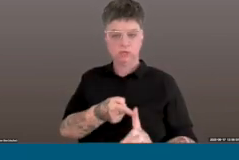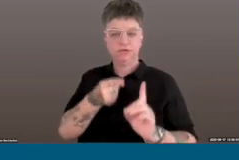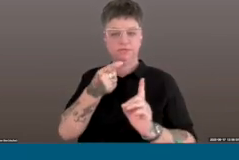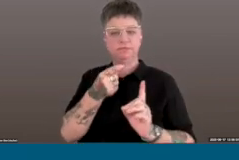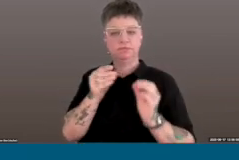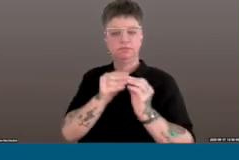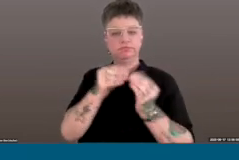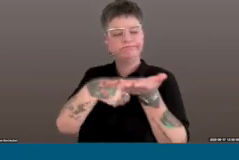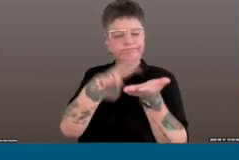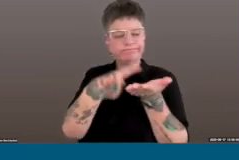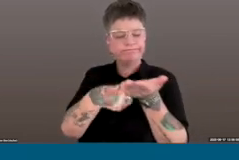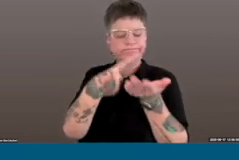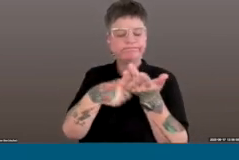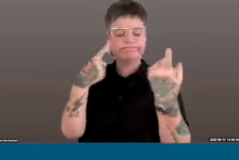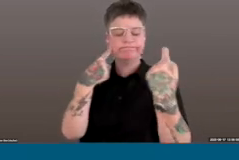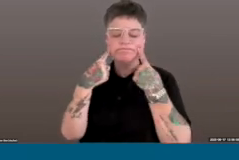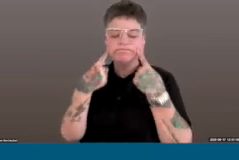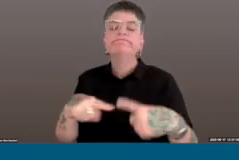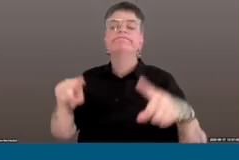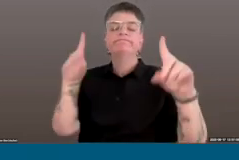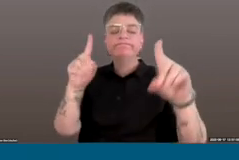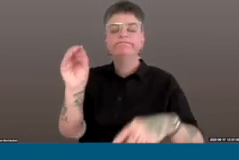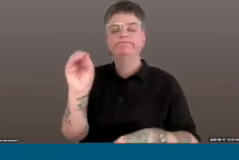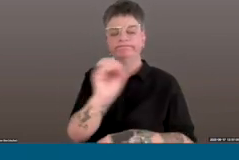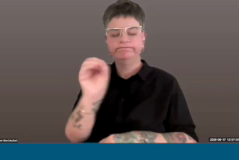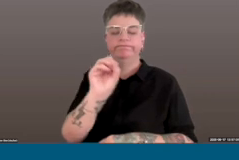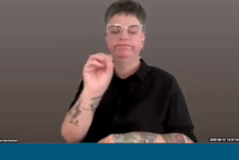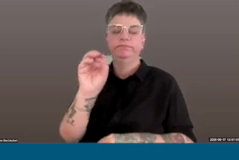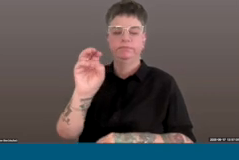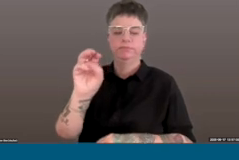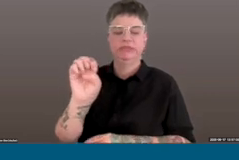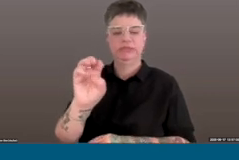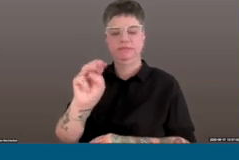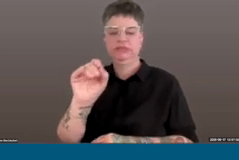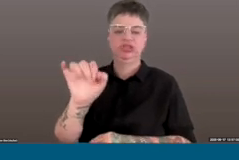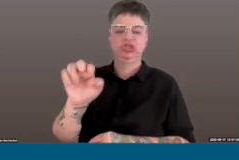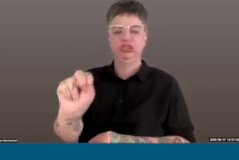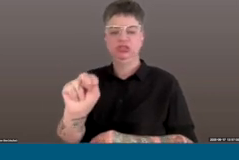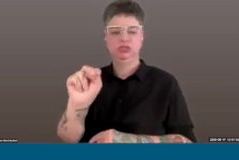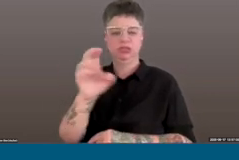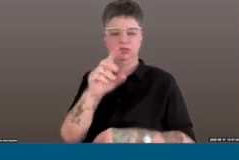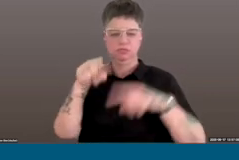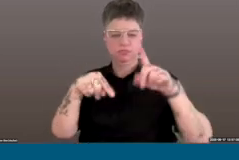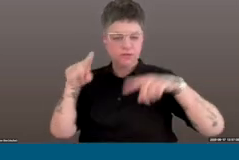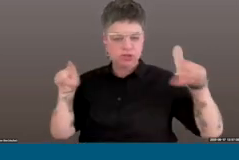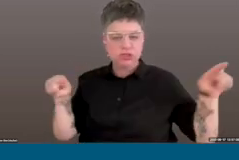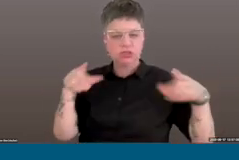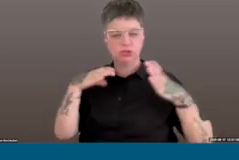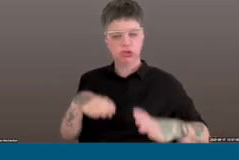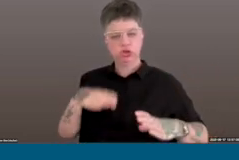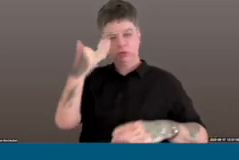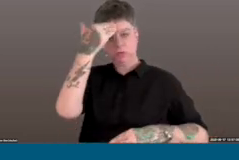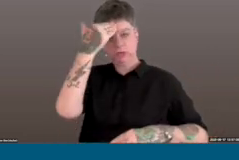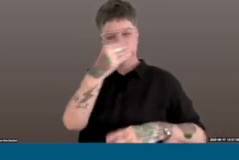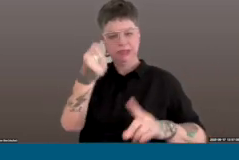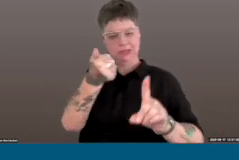take to achieve a sustainable light-duty zero-emission vehicle market, touching on vehicle choice diversity, consumer awareness, and the impact of